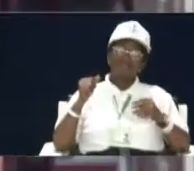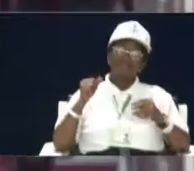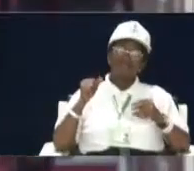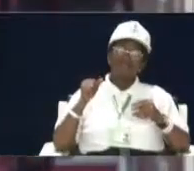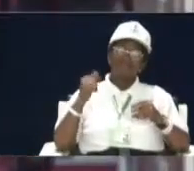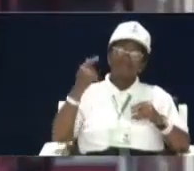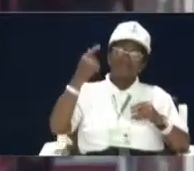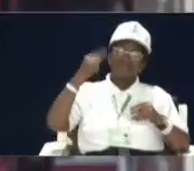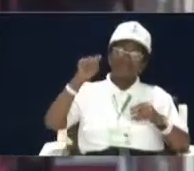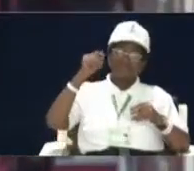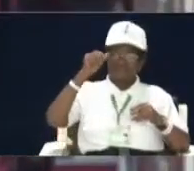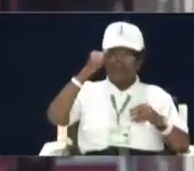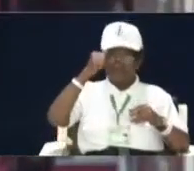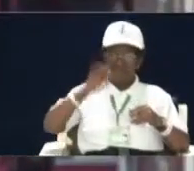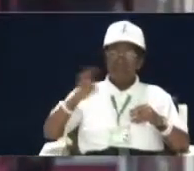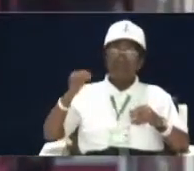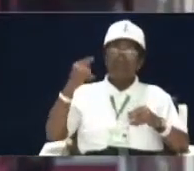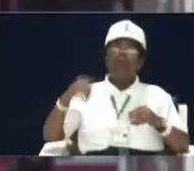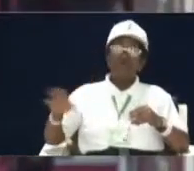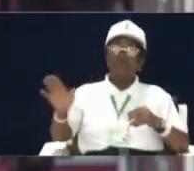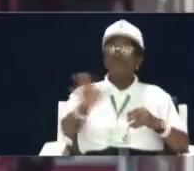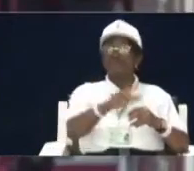For the rest of your life,